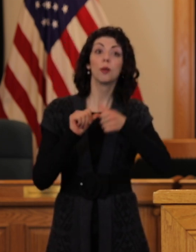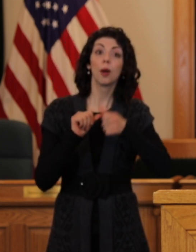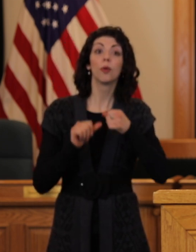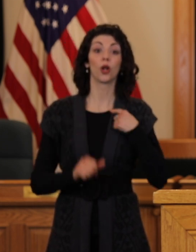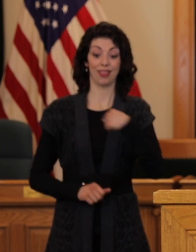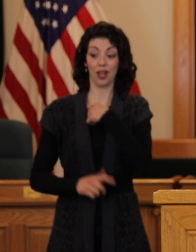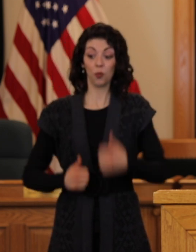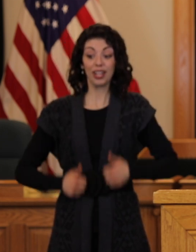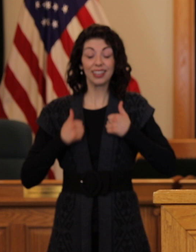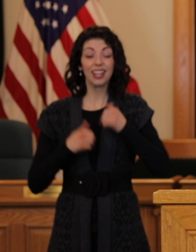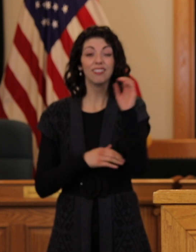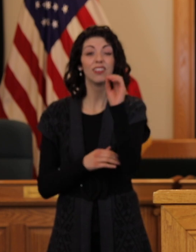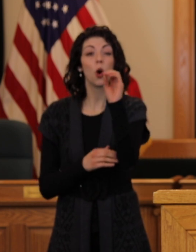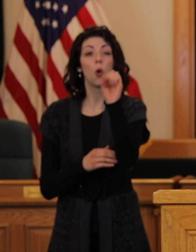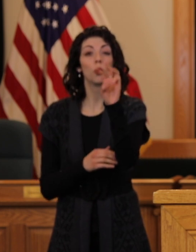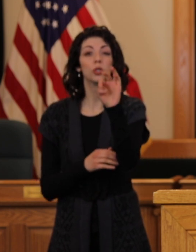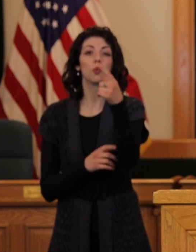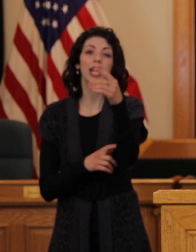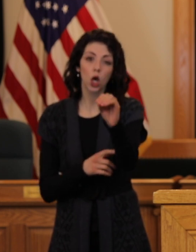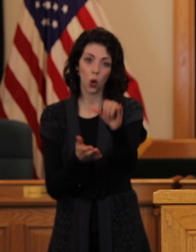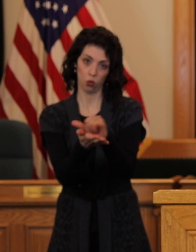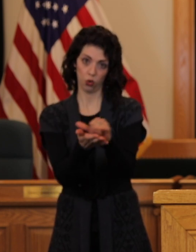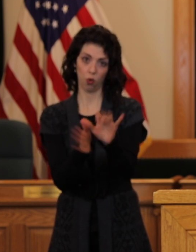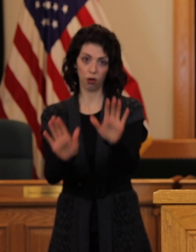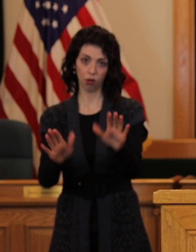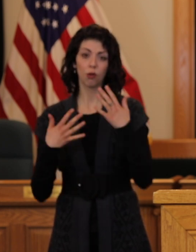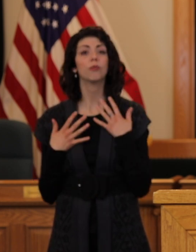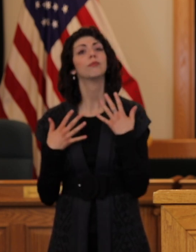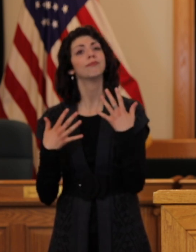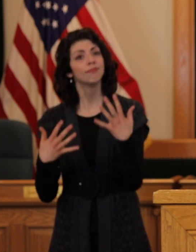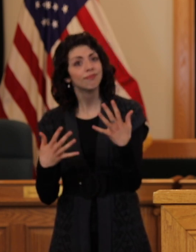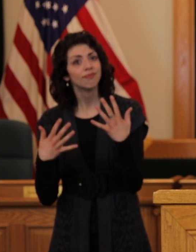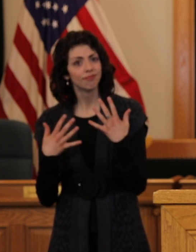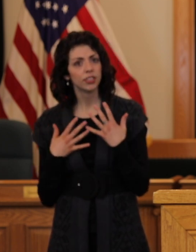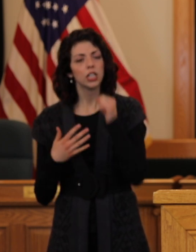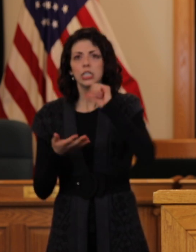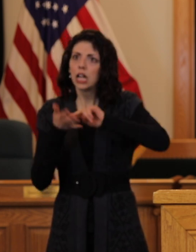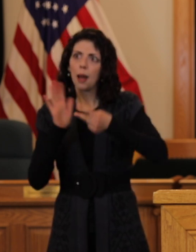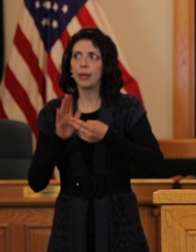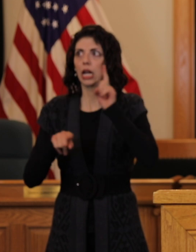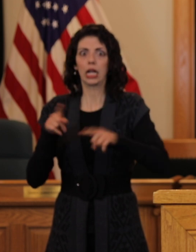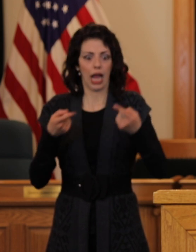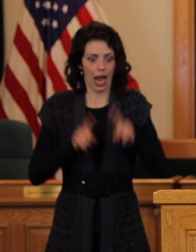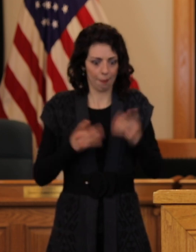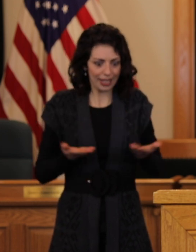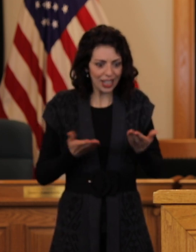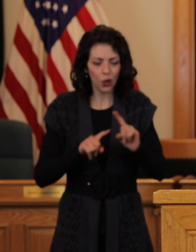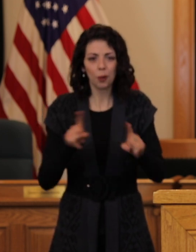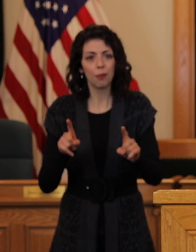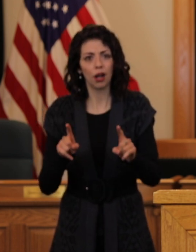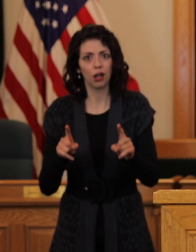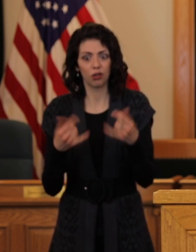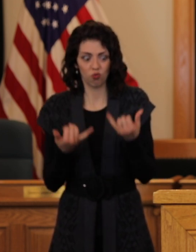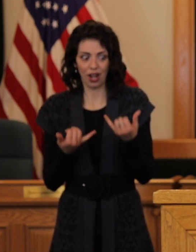in Oswego, New York. Just take a deep breath. It isn't that those things couldn't happen here, but they are not happening